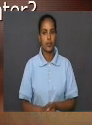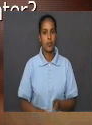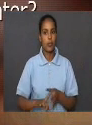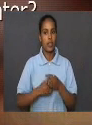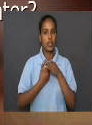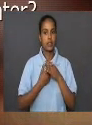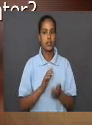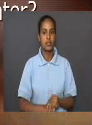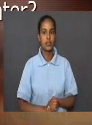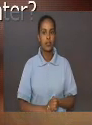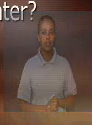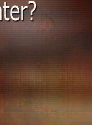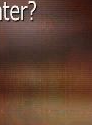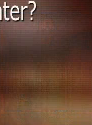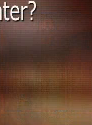Begin.